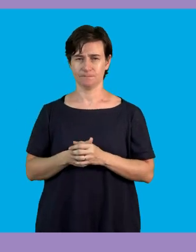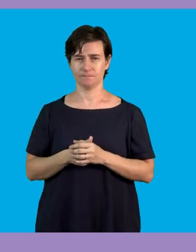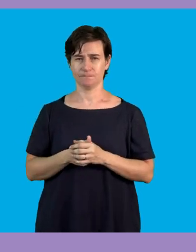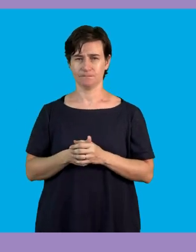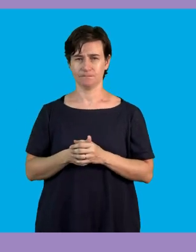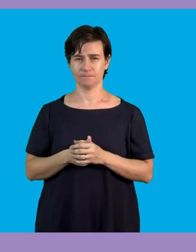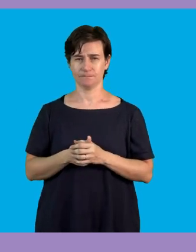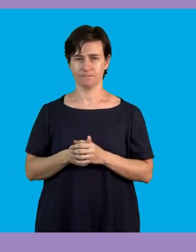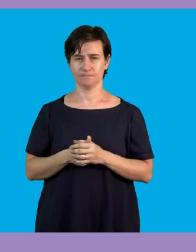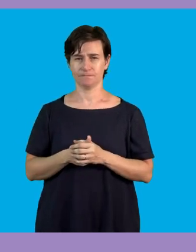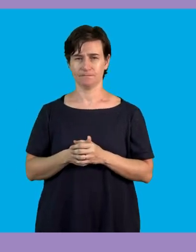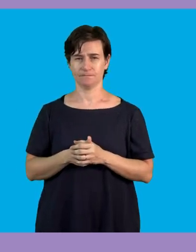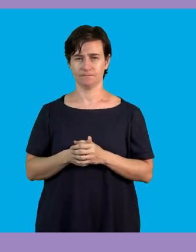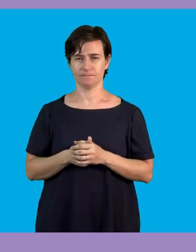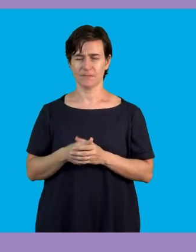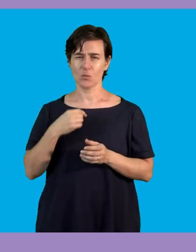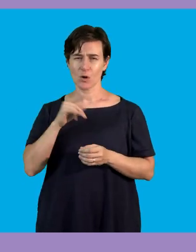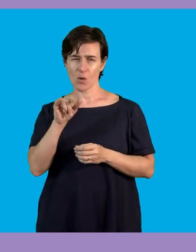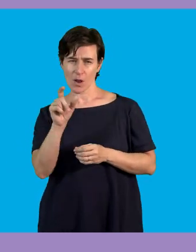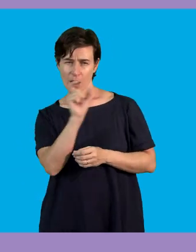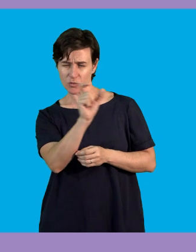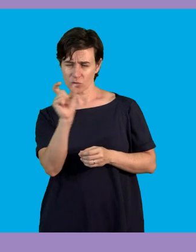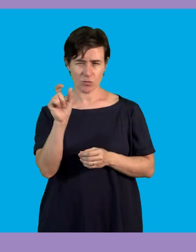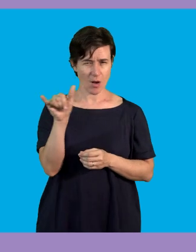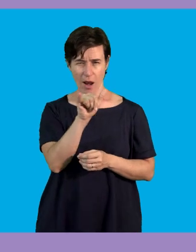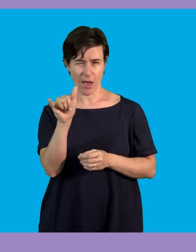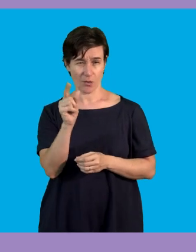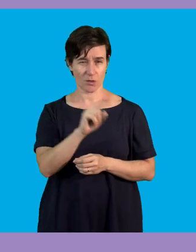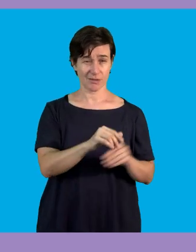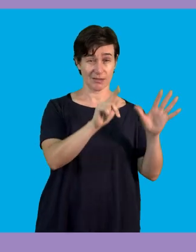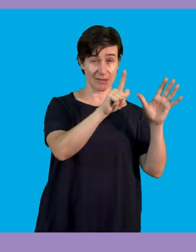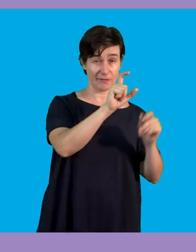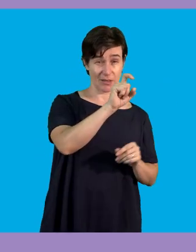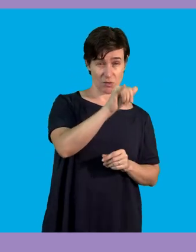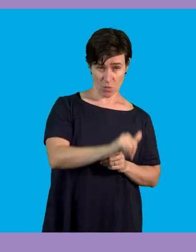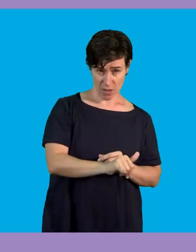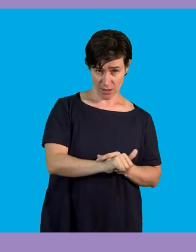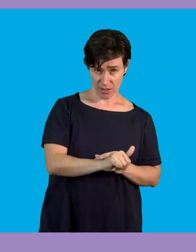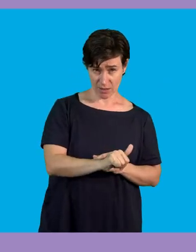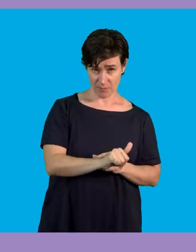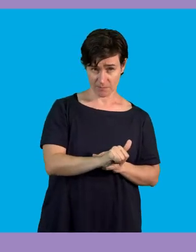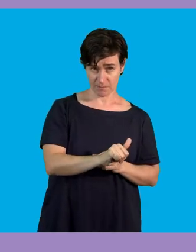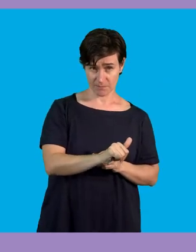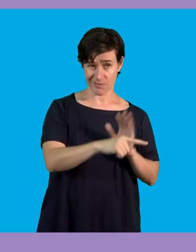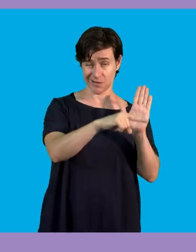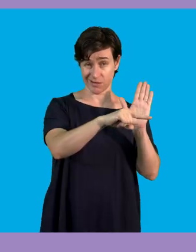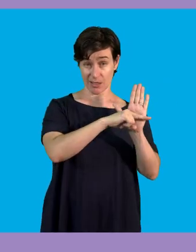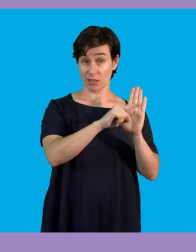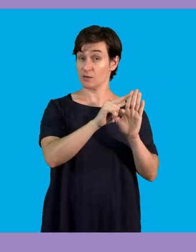And then we look at the like terms. Our like terms would be 7xy